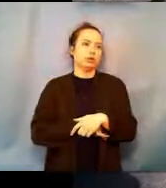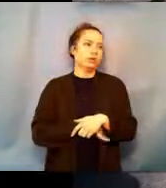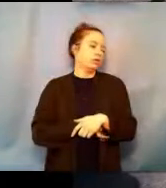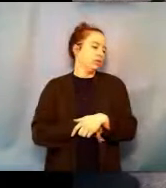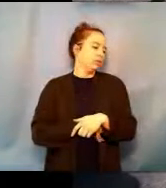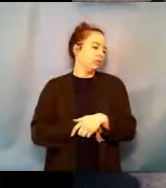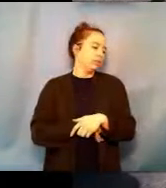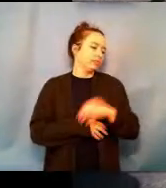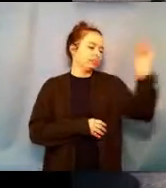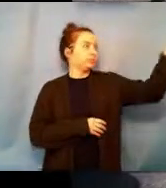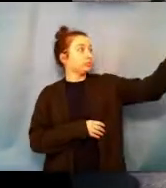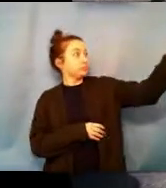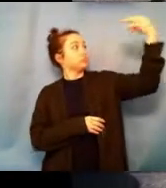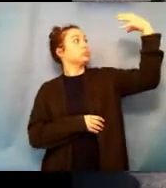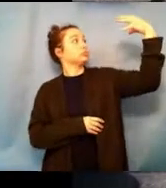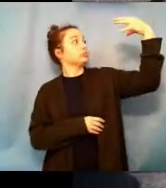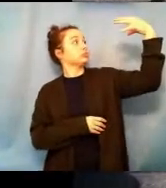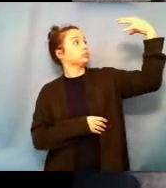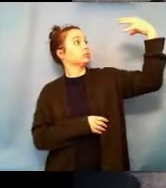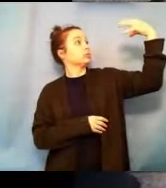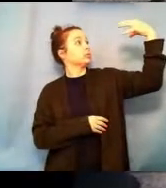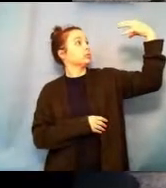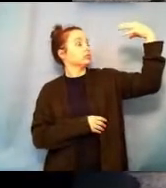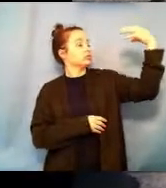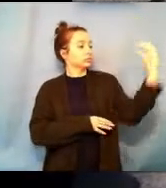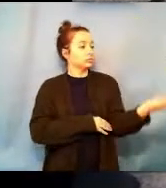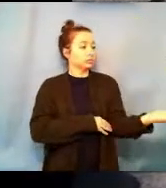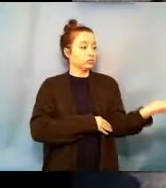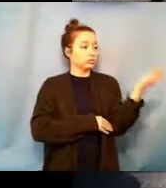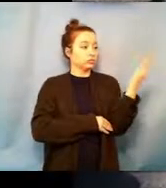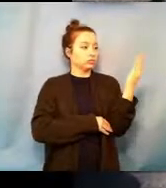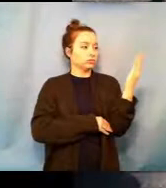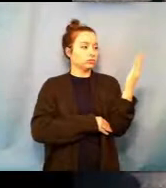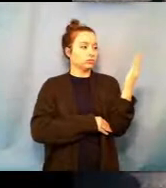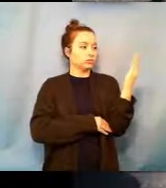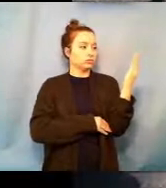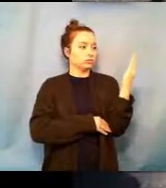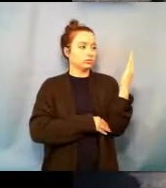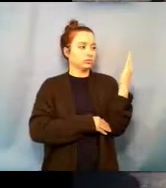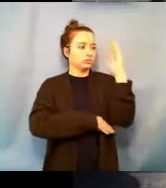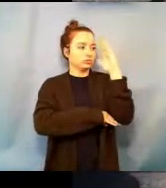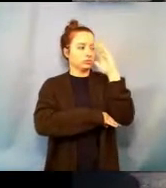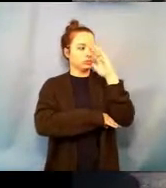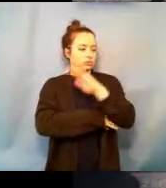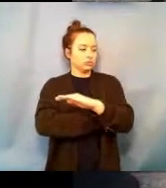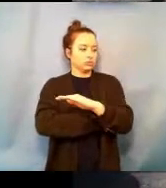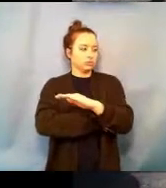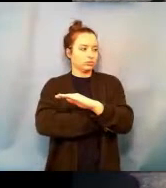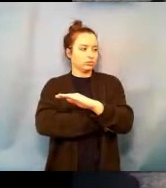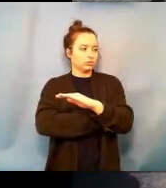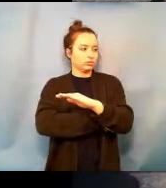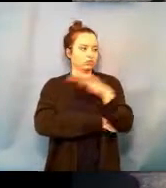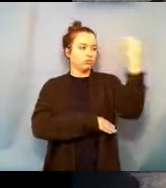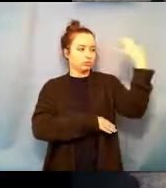All right, the sun is shining. Is the sun shining after midnight? Yeah. What about after